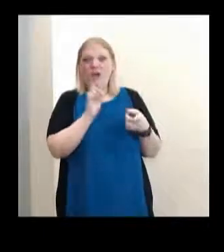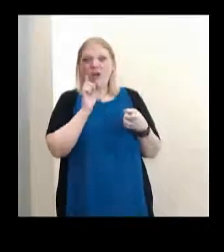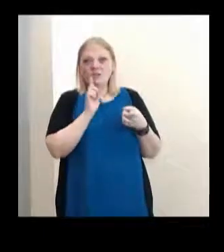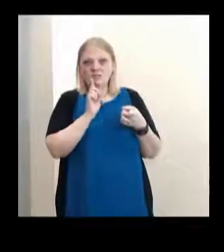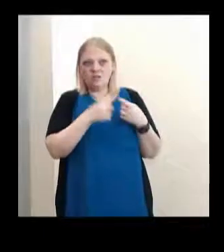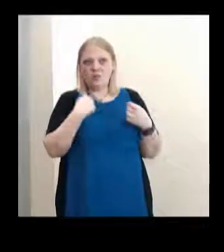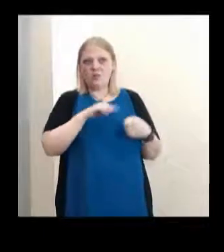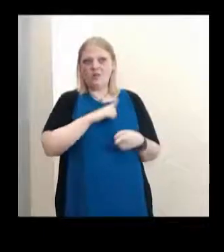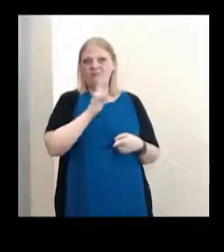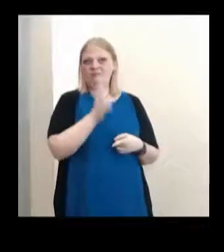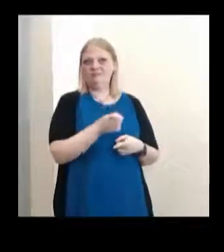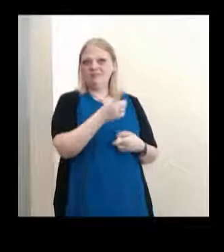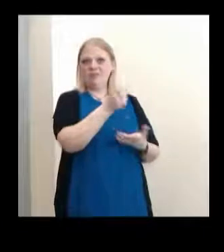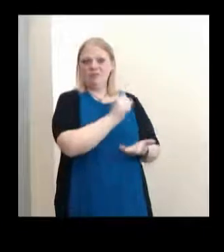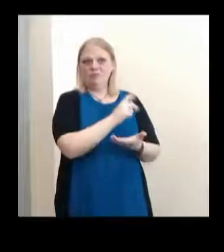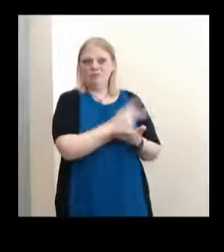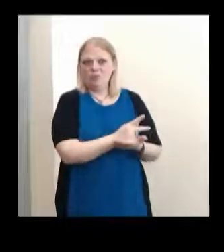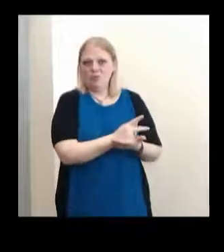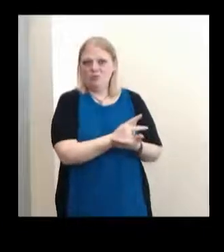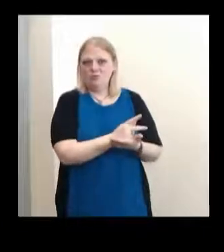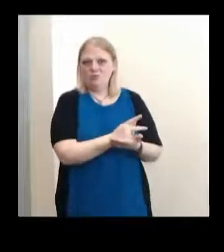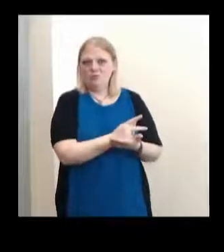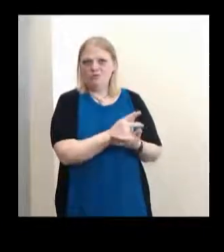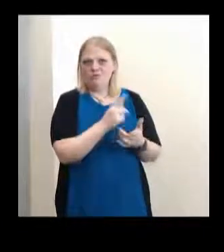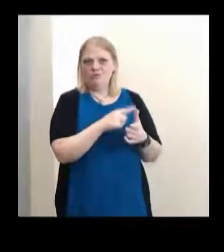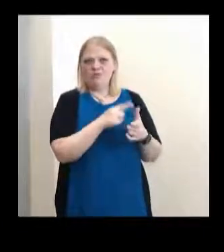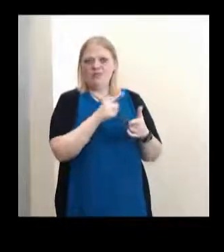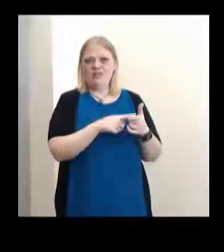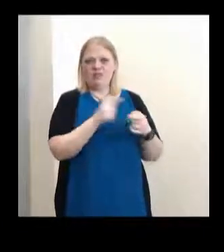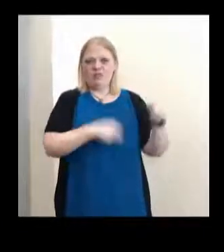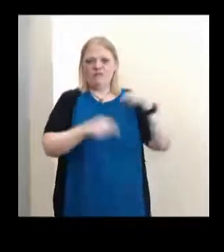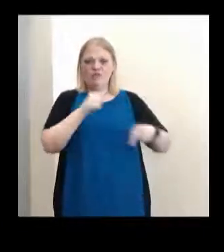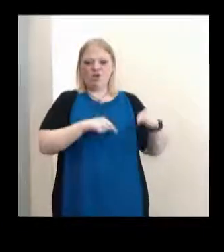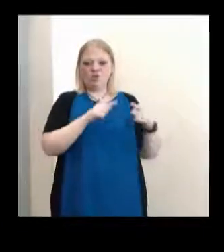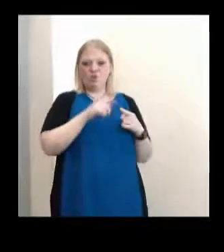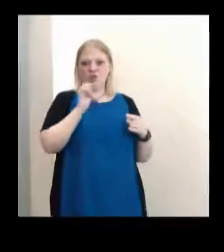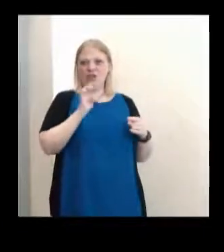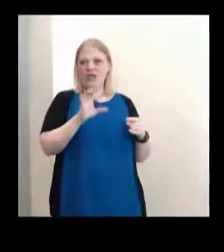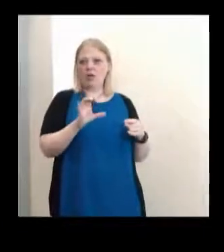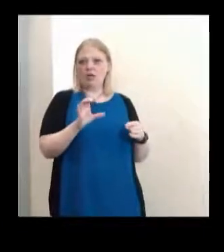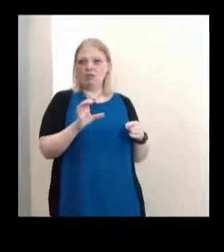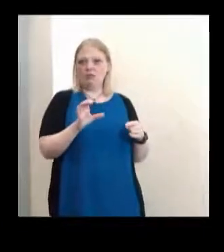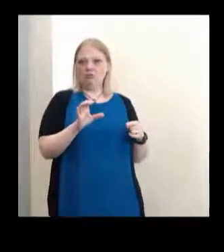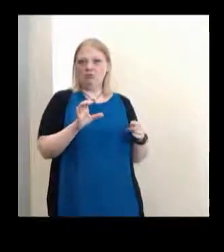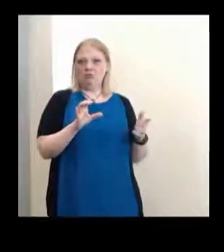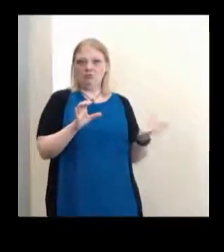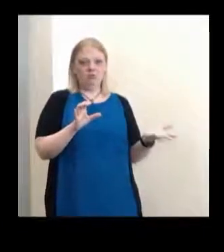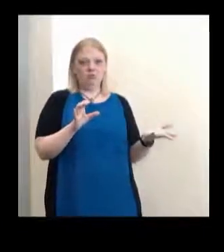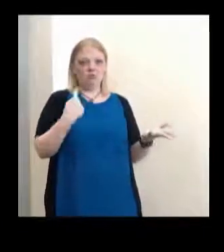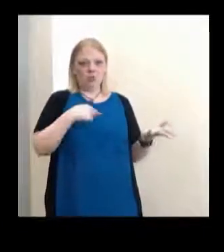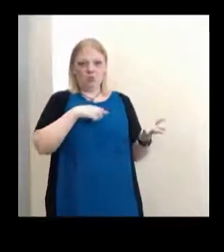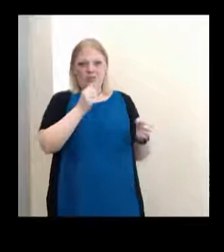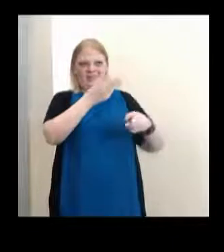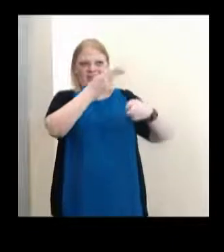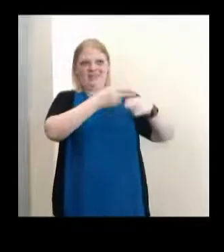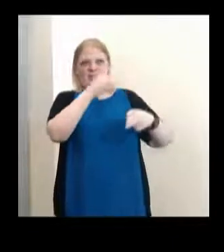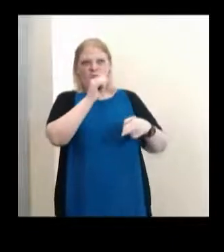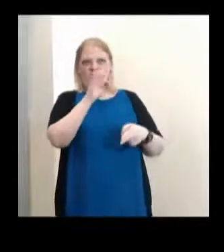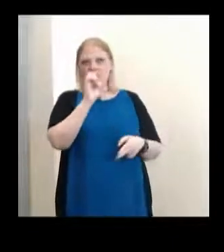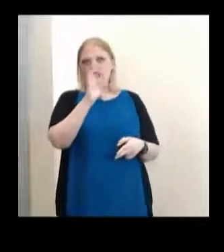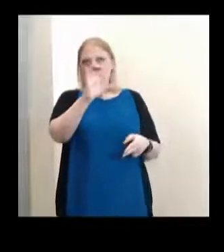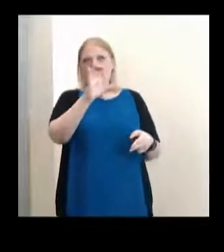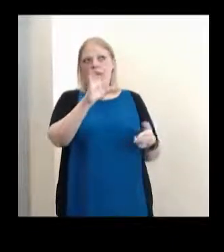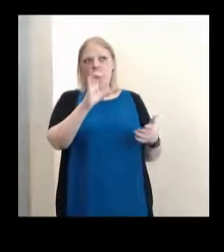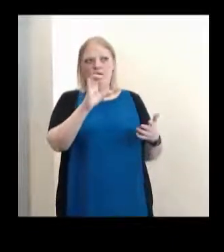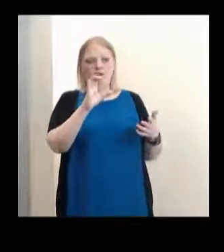additional naming rights, they revert back to Buffalo, or excuse me, they revert back to Erie County. And we could name the stadium, Erie County could